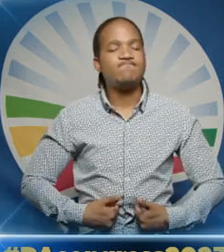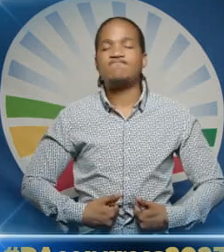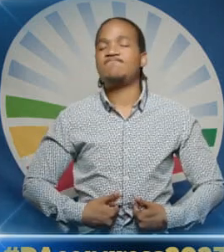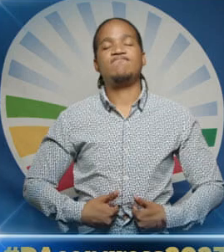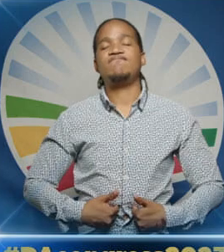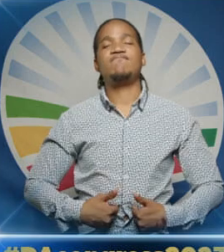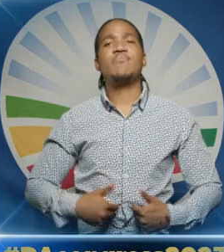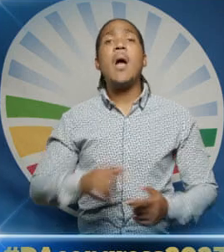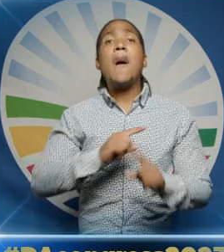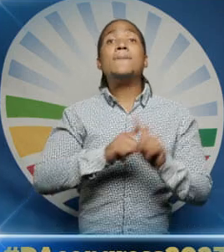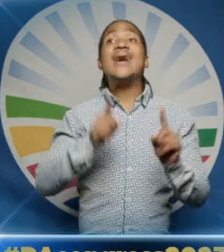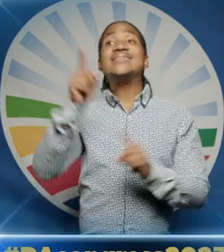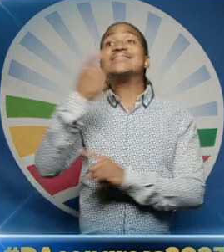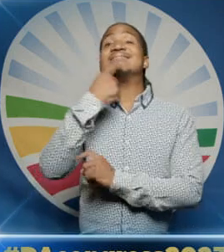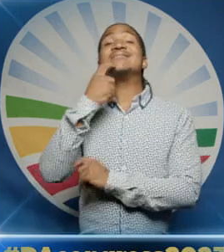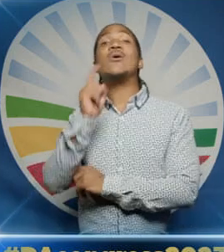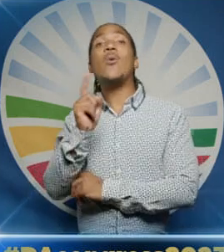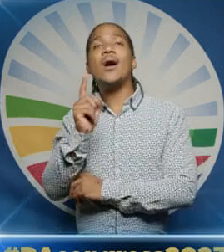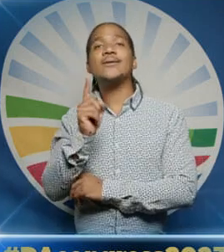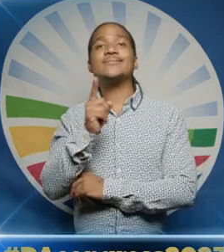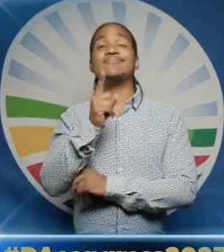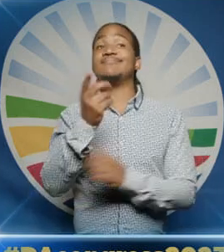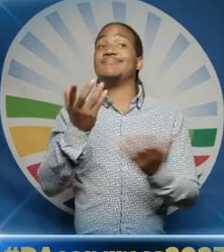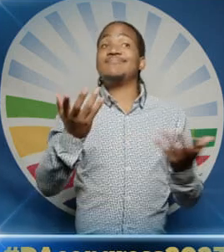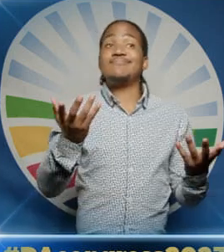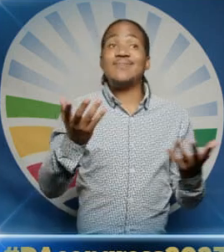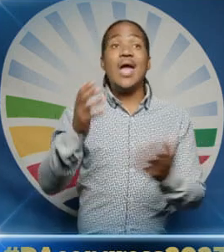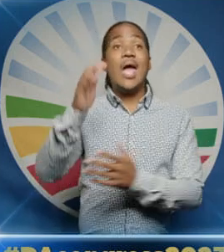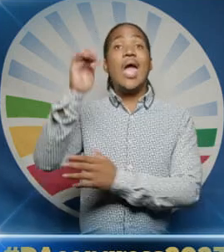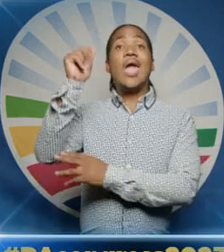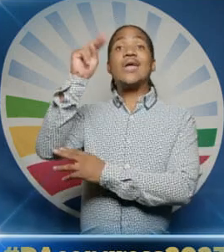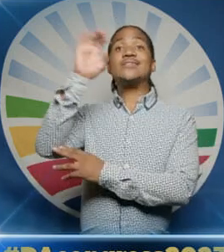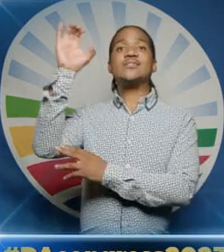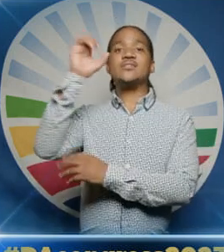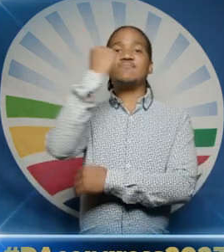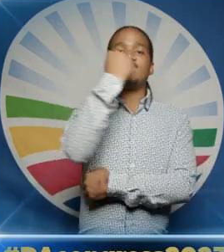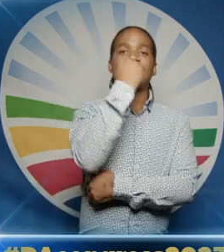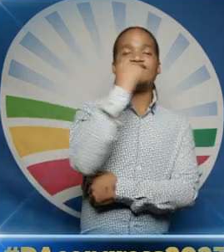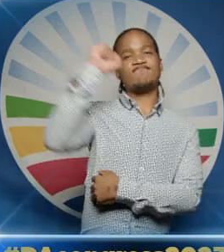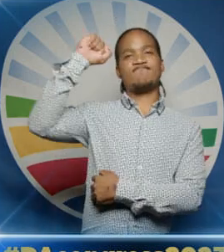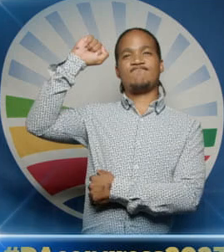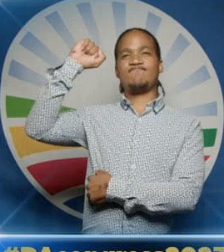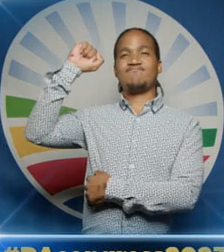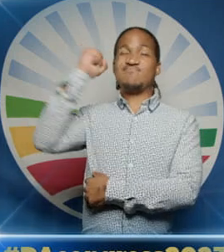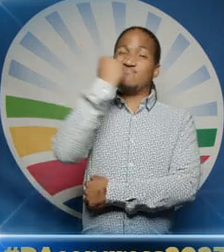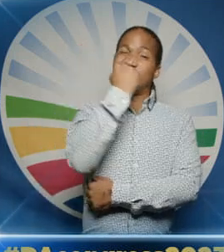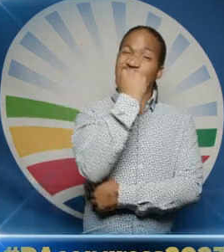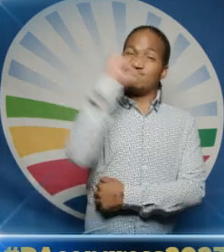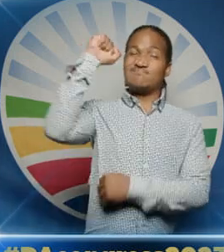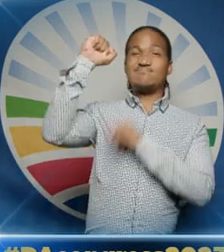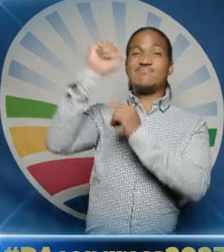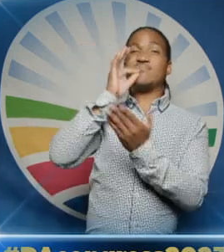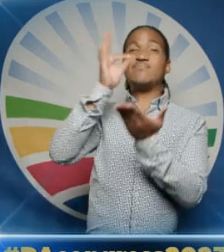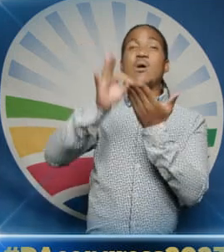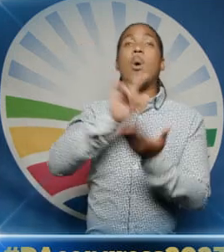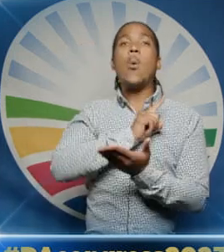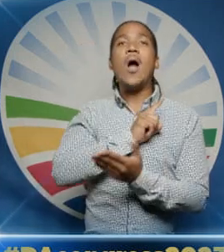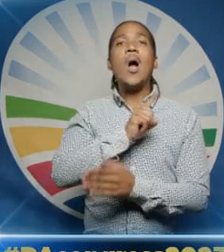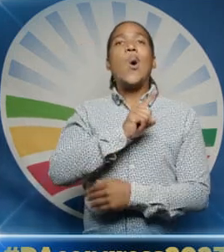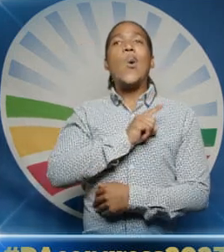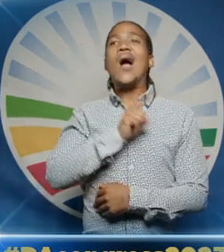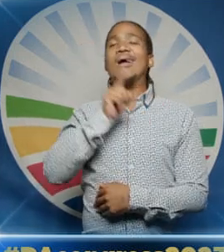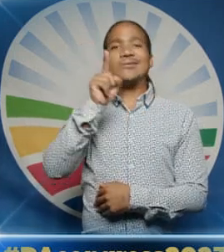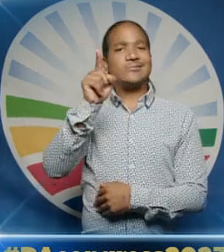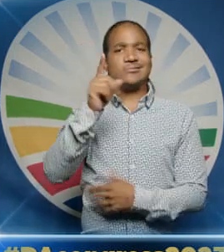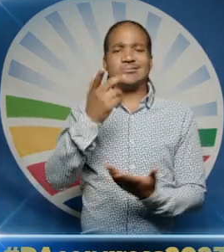And you know what they said, Democrats? The ANC government refused. They refuse because they are not